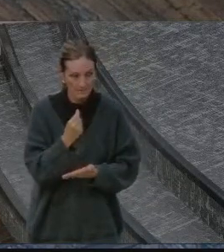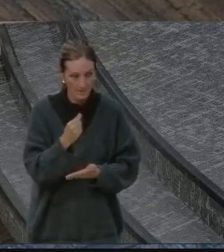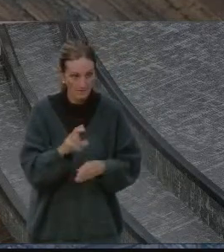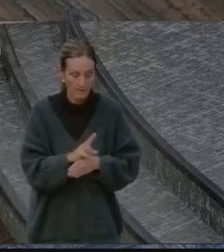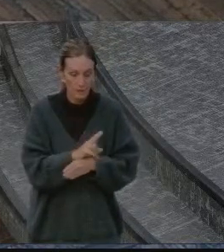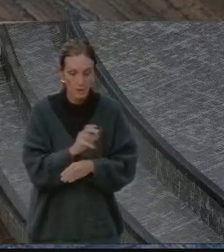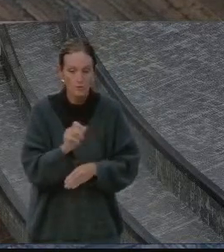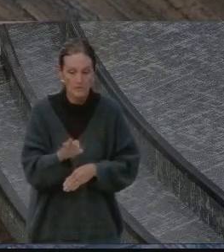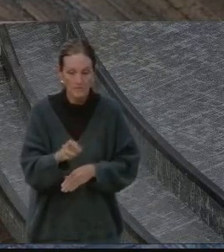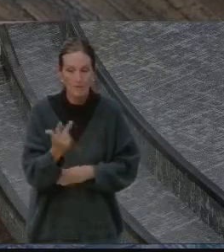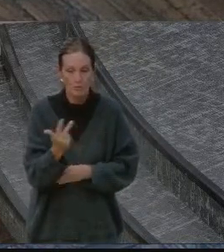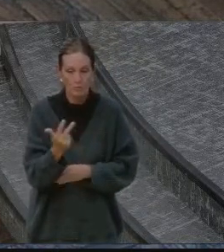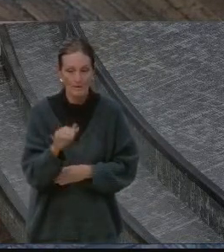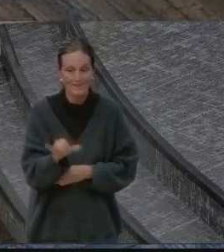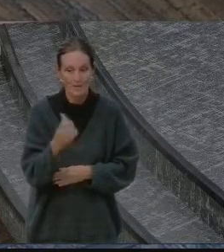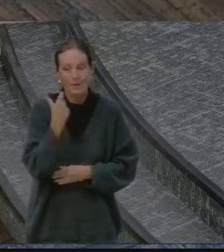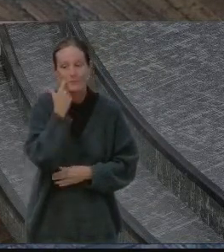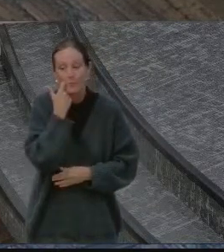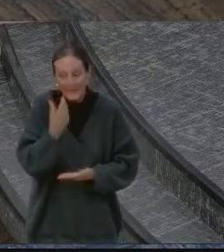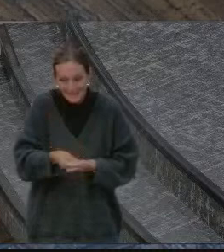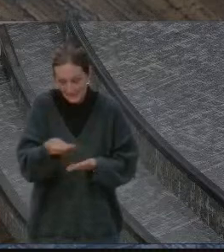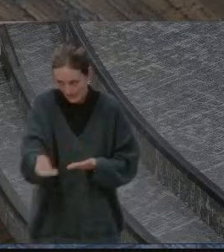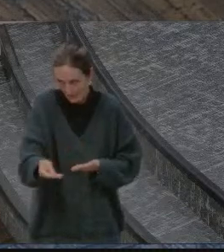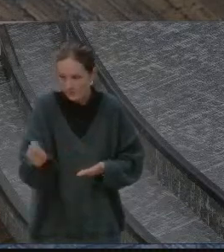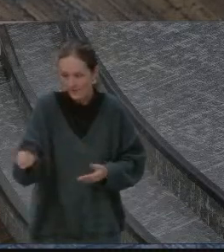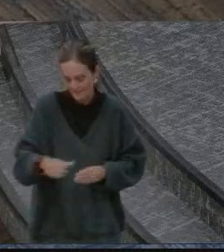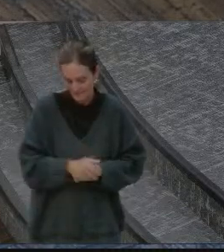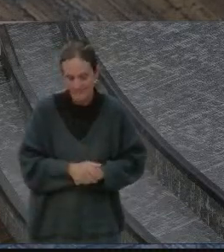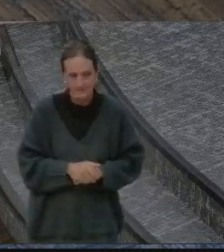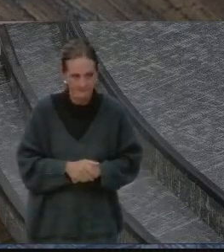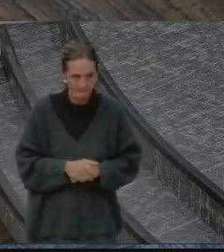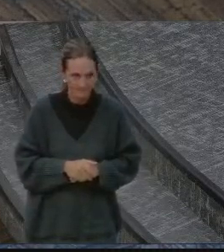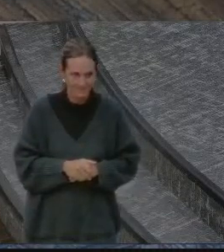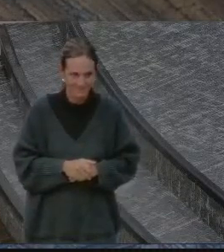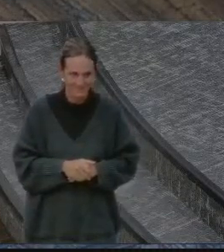recently purchased? Yes. Okay, thank you.